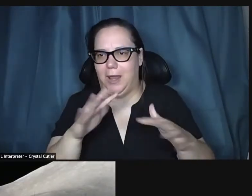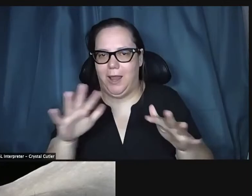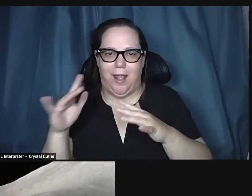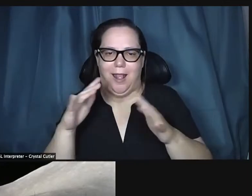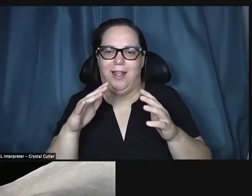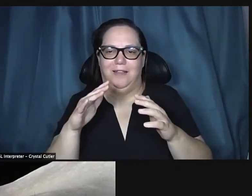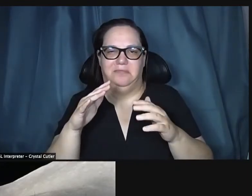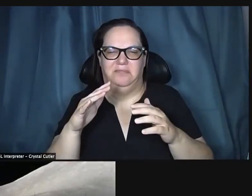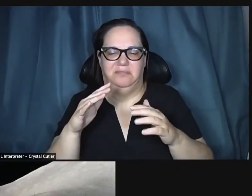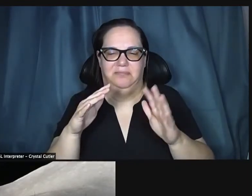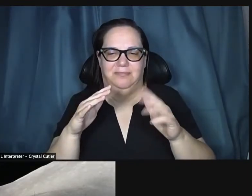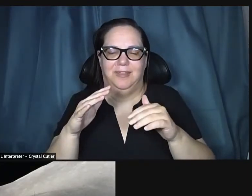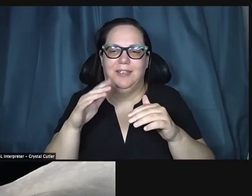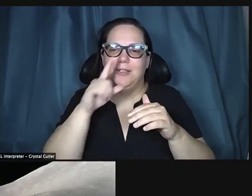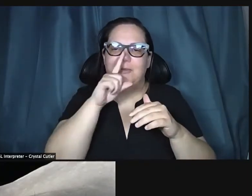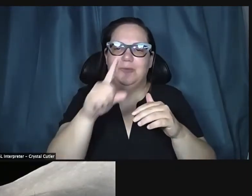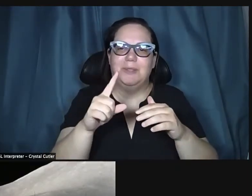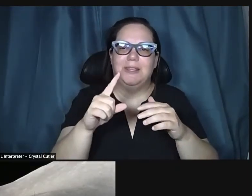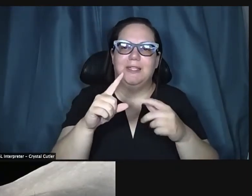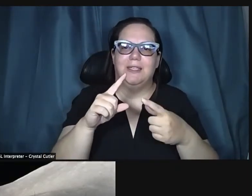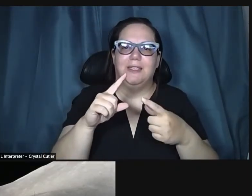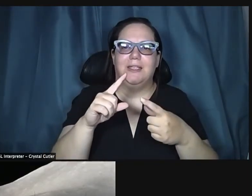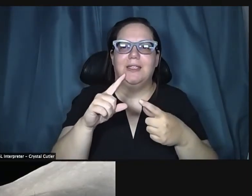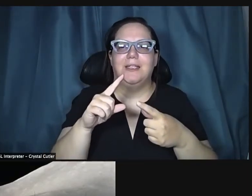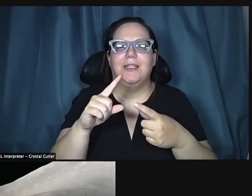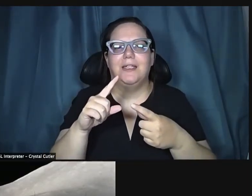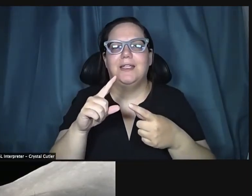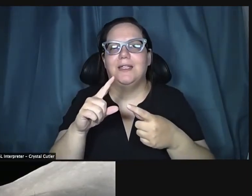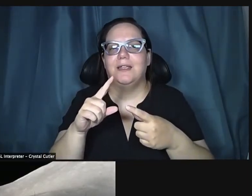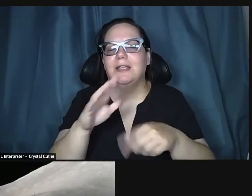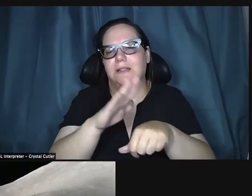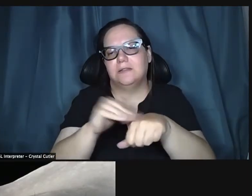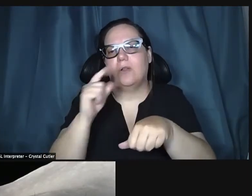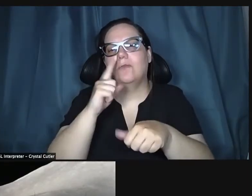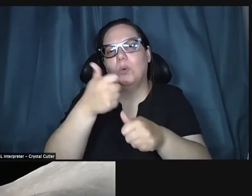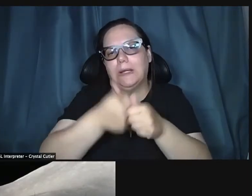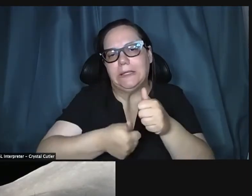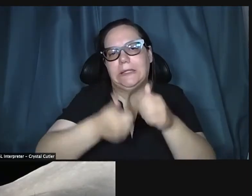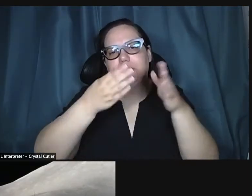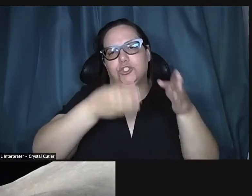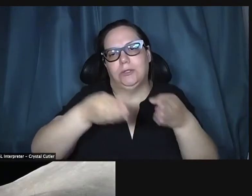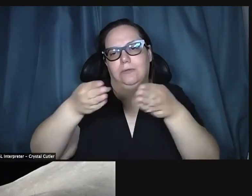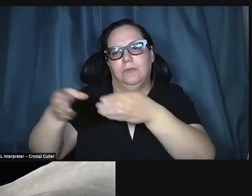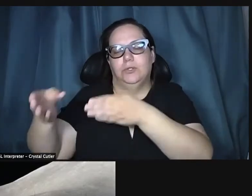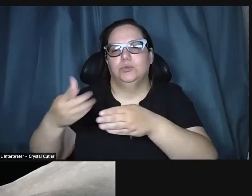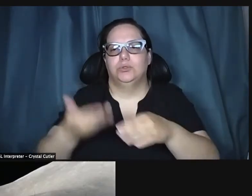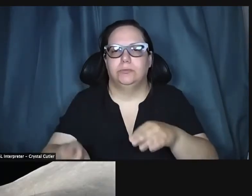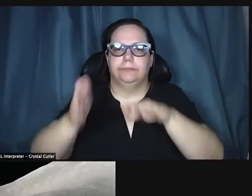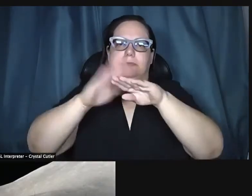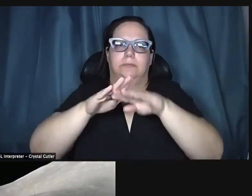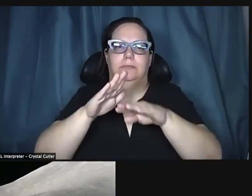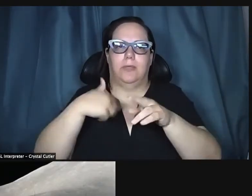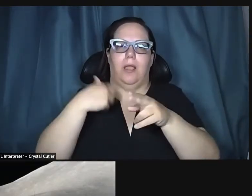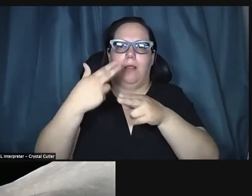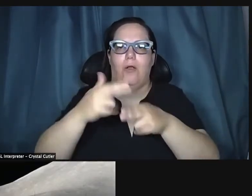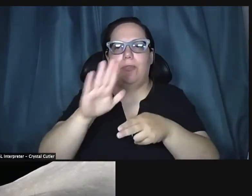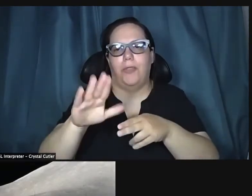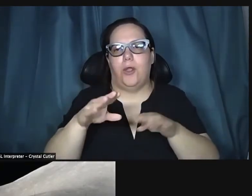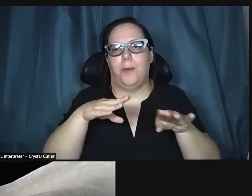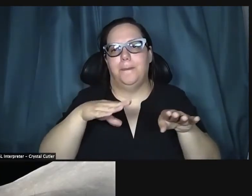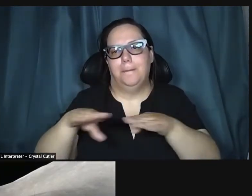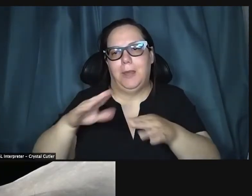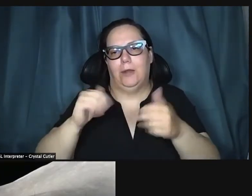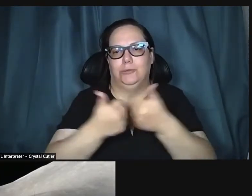so it's really a call for each individual to step up what I call their manners game, manners really broadly